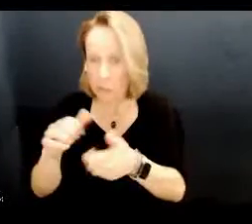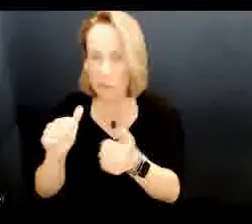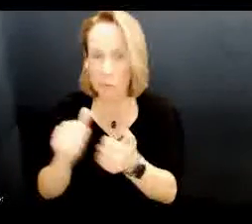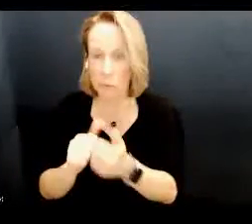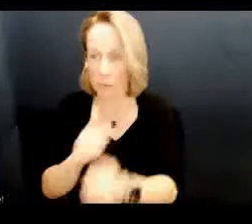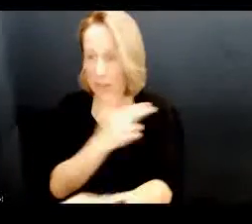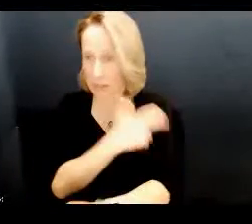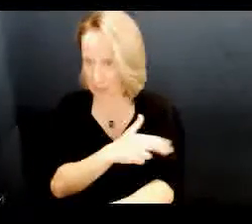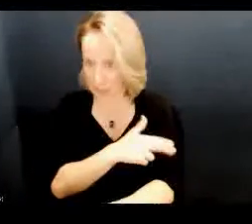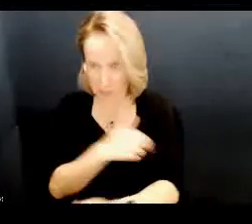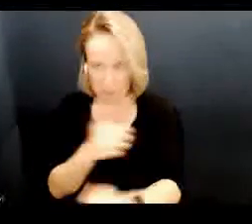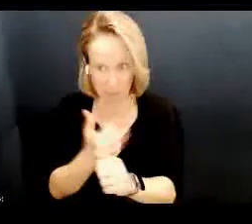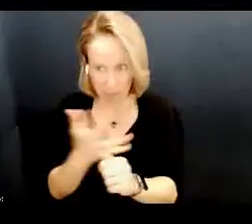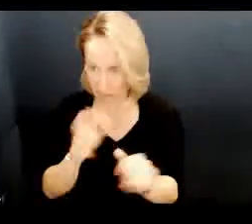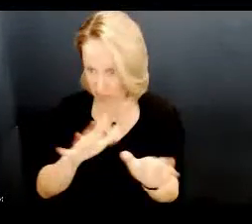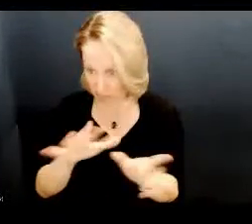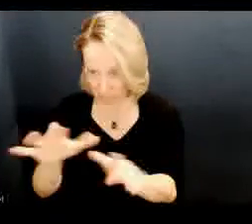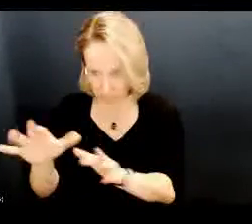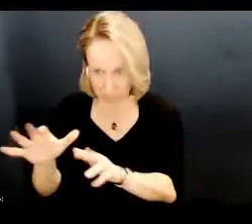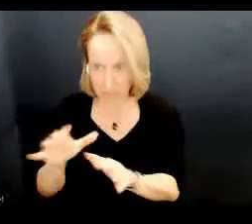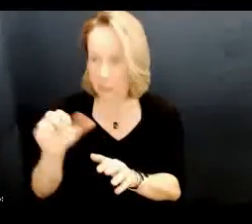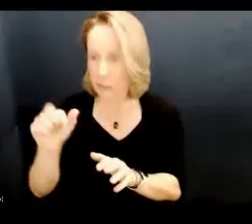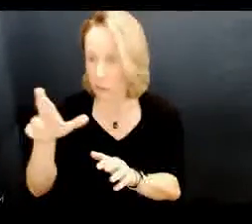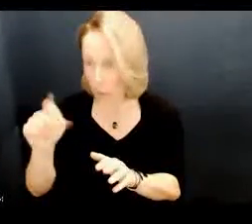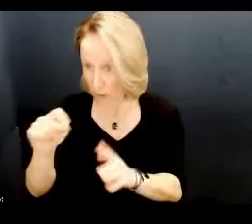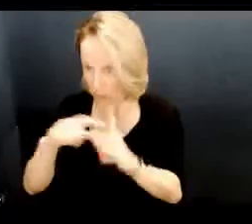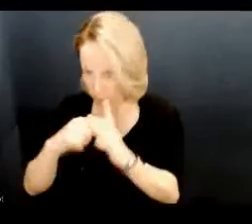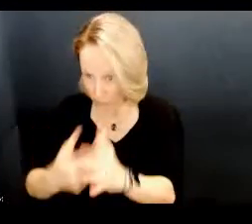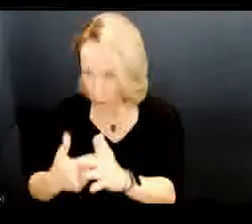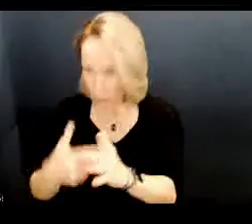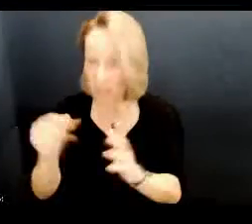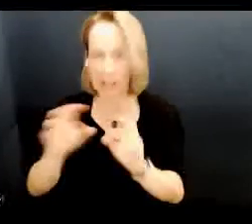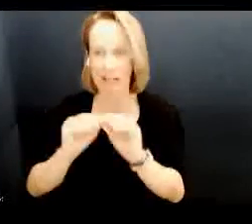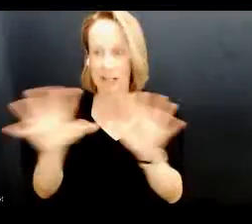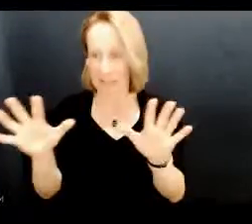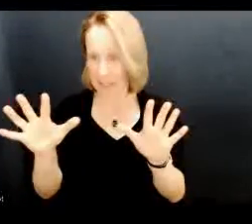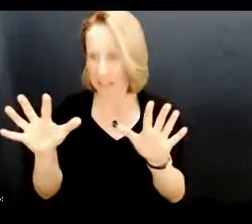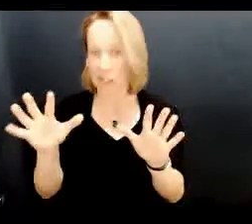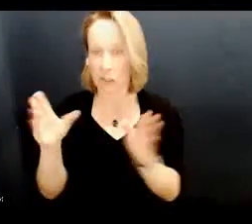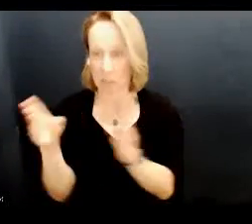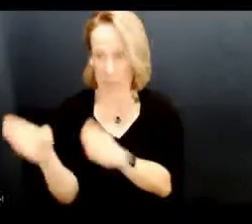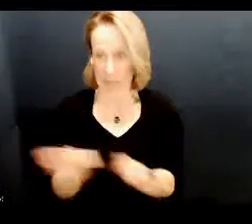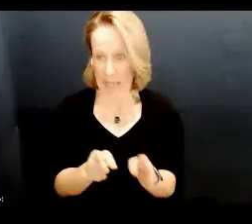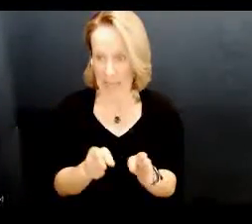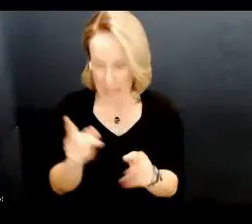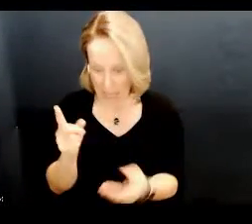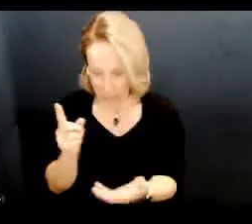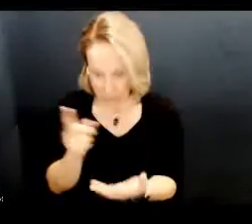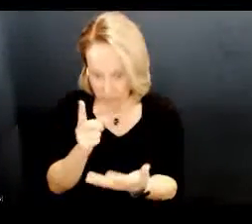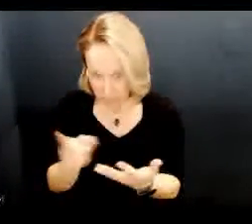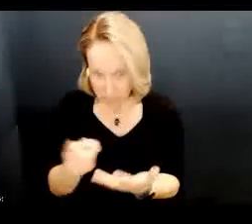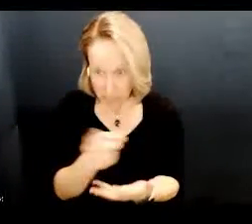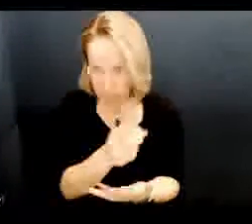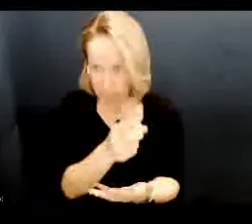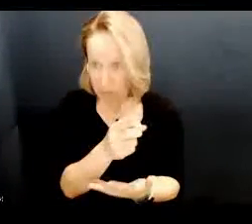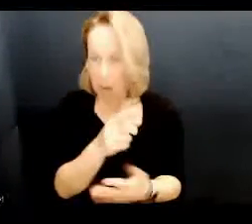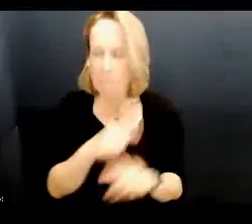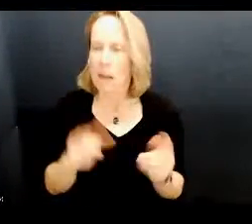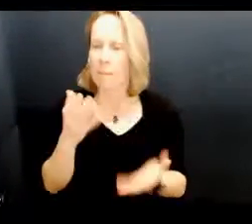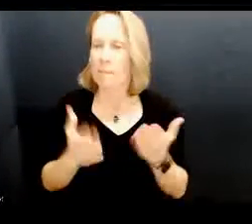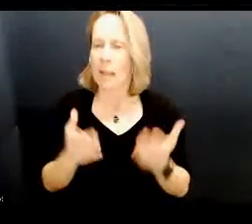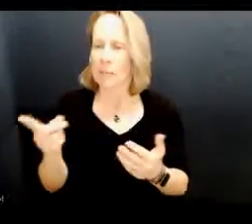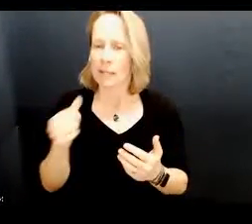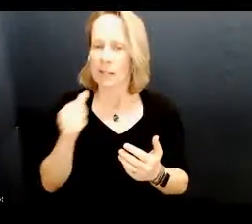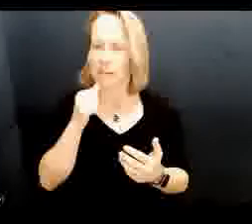being activated, we have really clear maps that everyone understands, but maybe they're just not trauma-informed, right? So we might need to make some